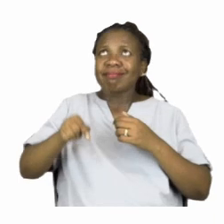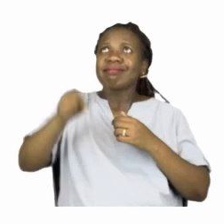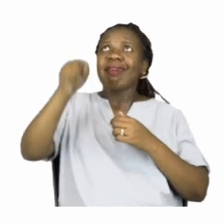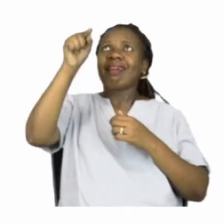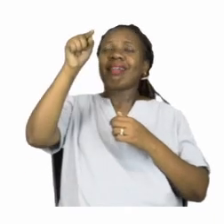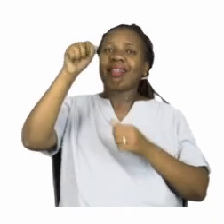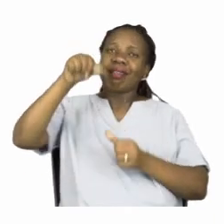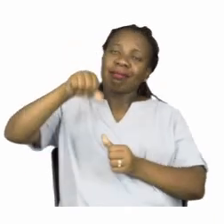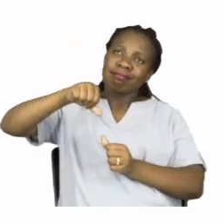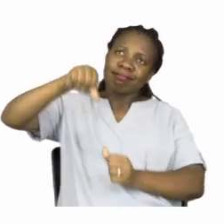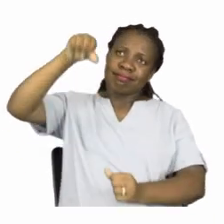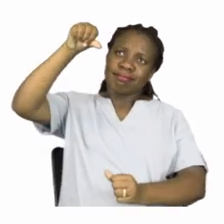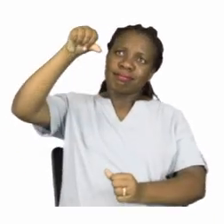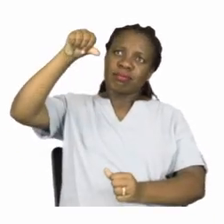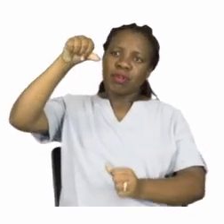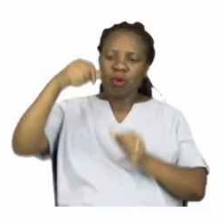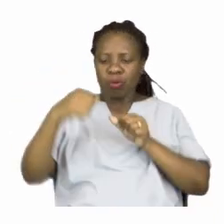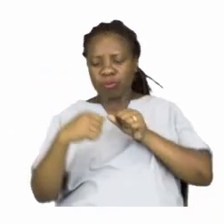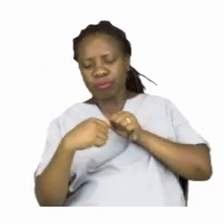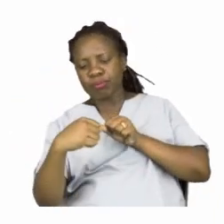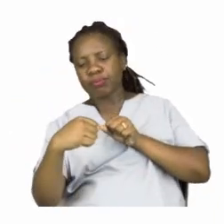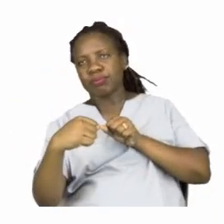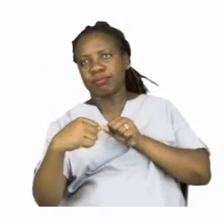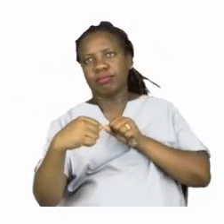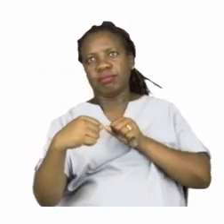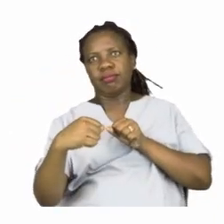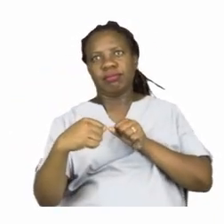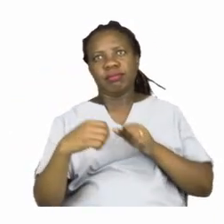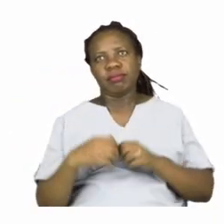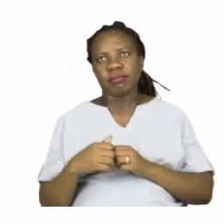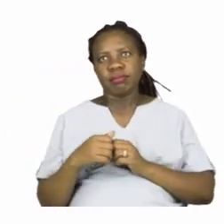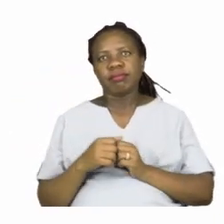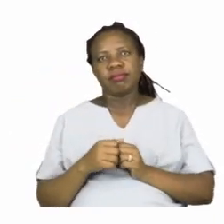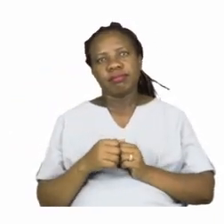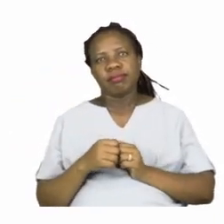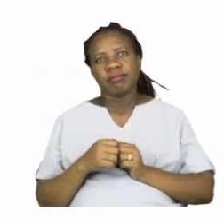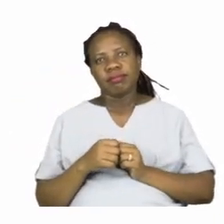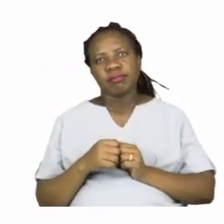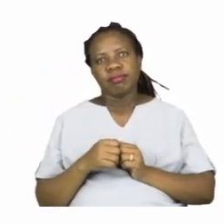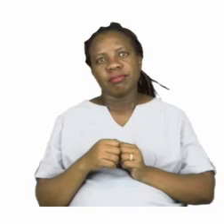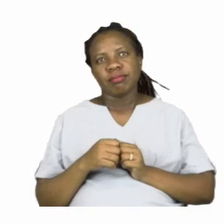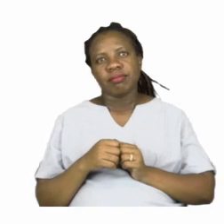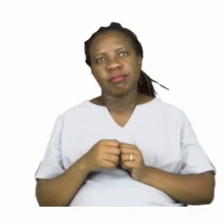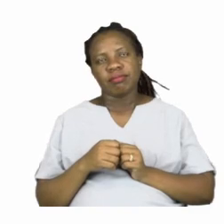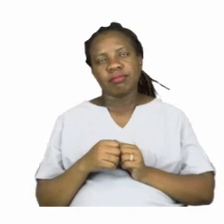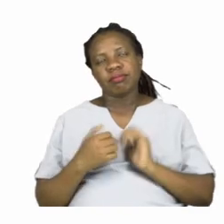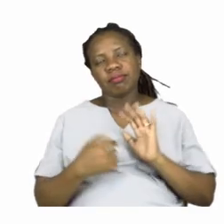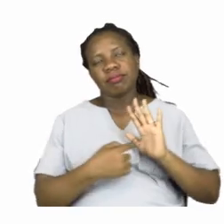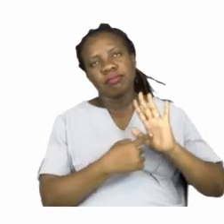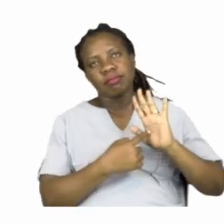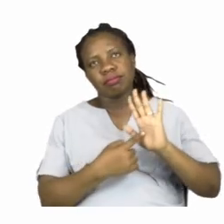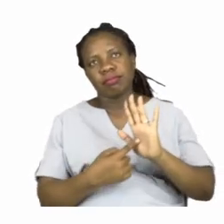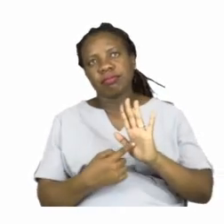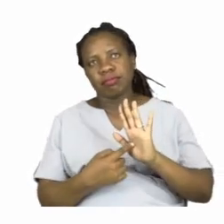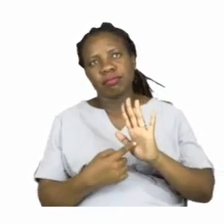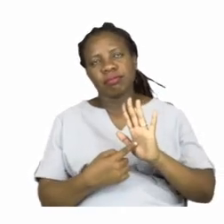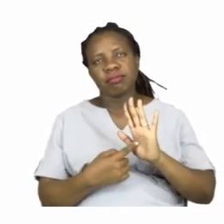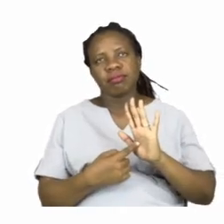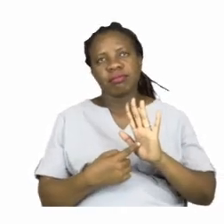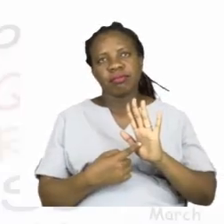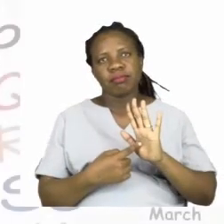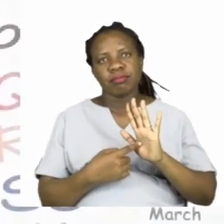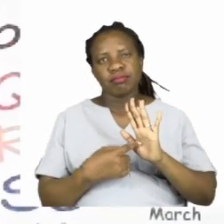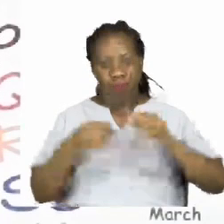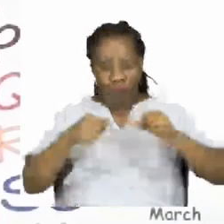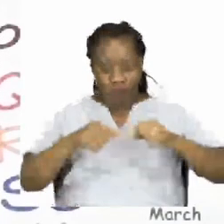how wide it is. So let's take a look at the board so we can see how long,